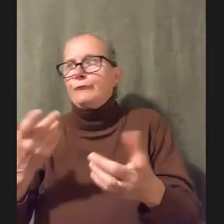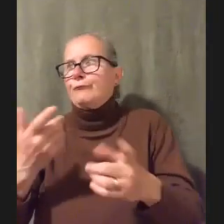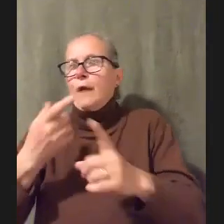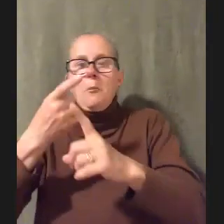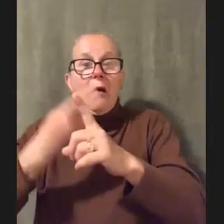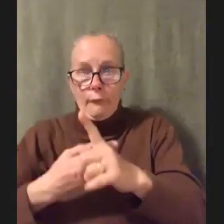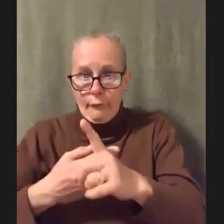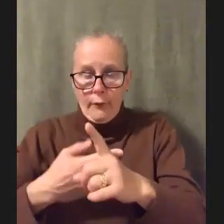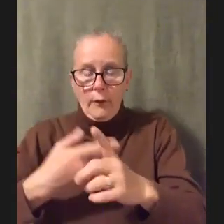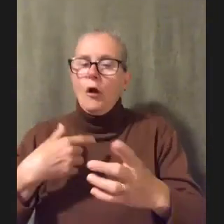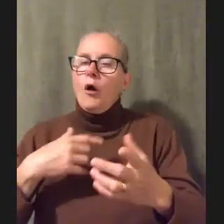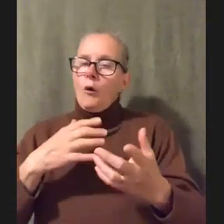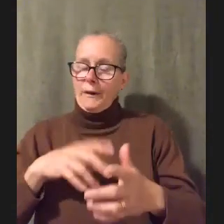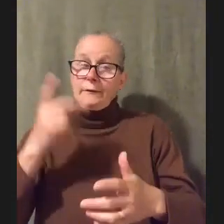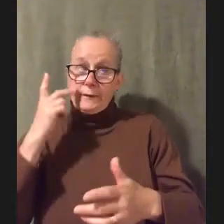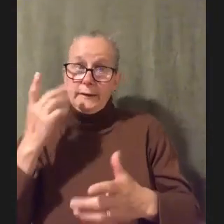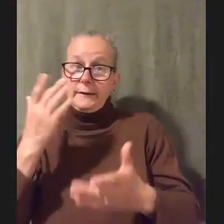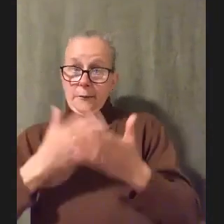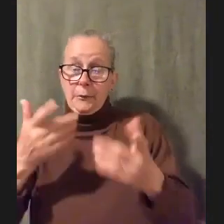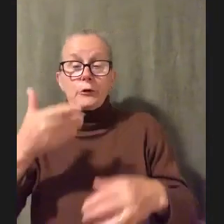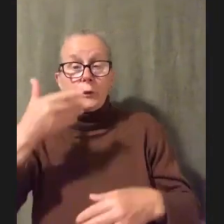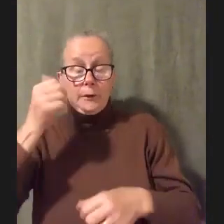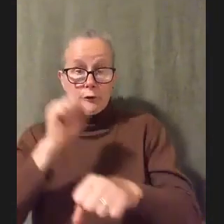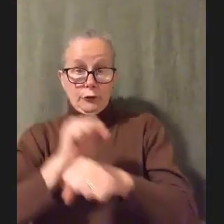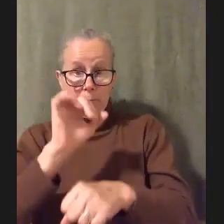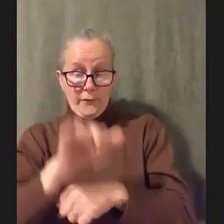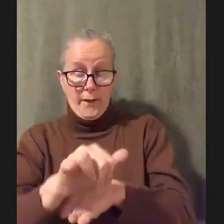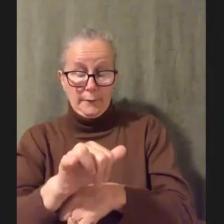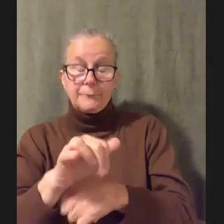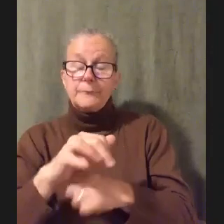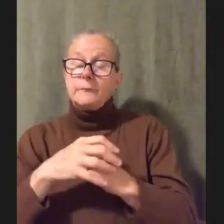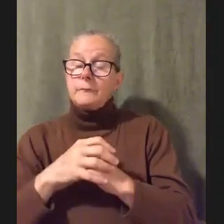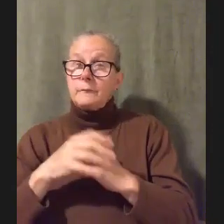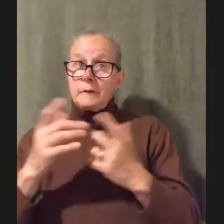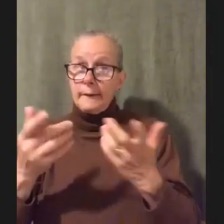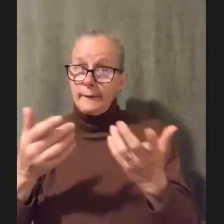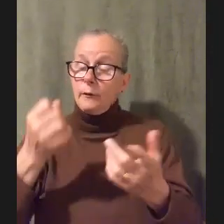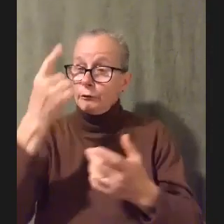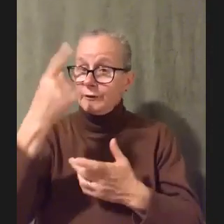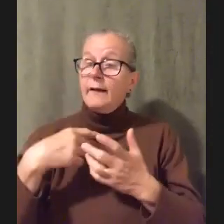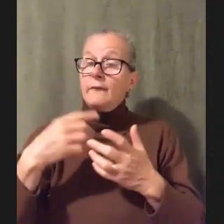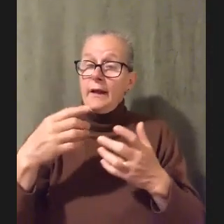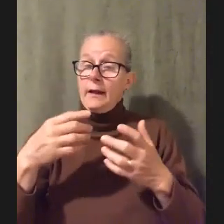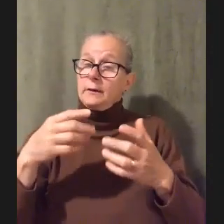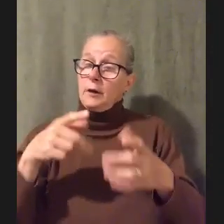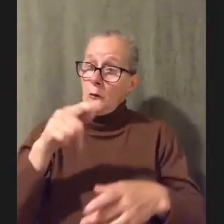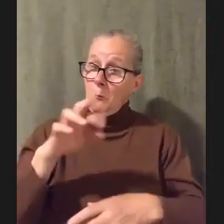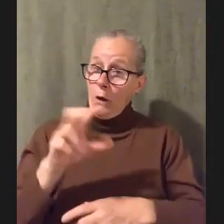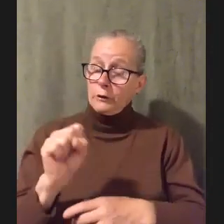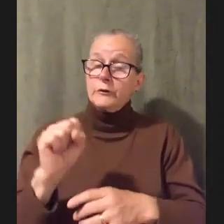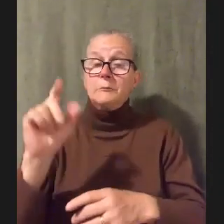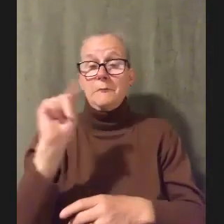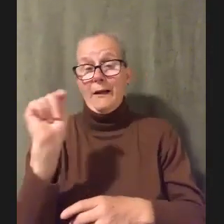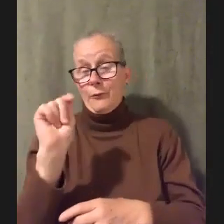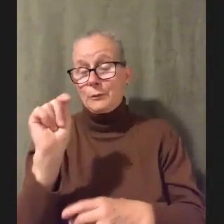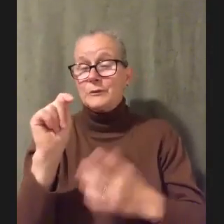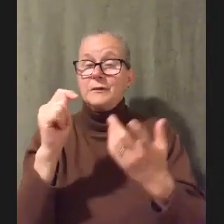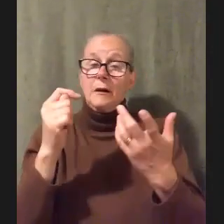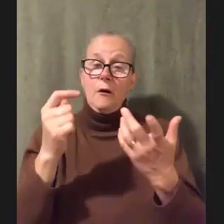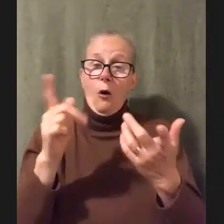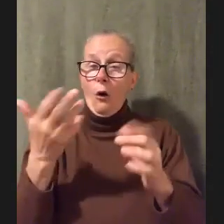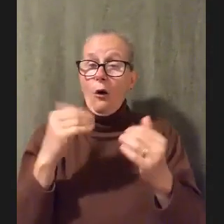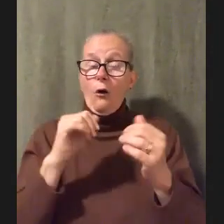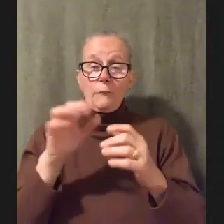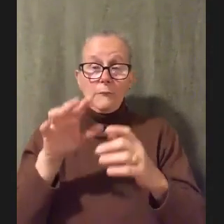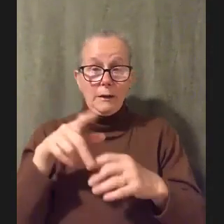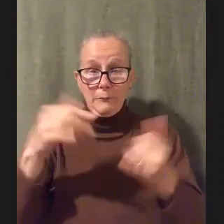better job with it. Our current status, again, is that the park gates and restrooms, playgrounds, campgrounds, those day use areas will all be closed until